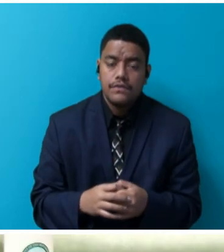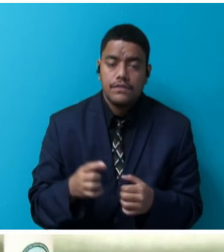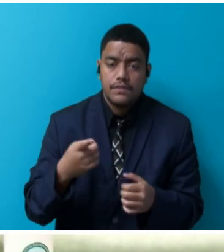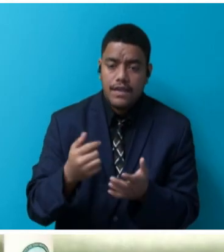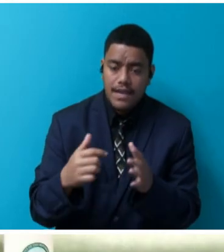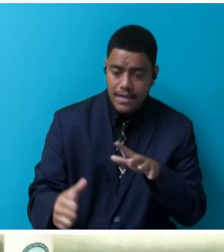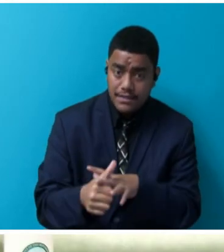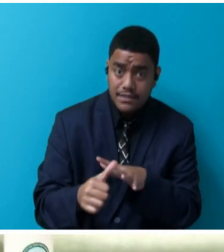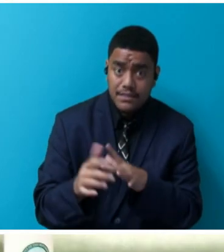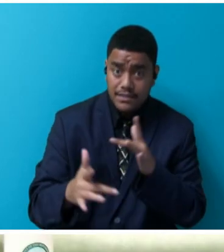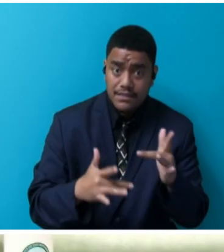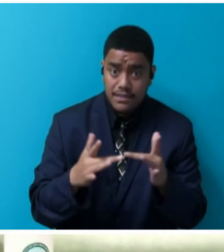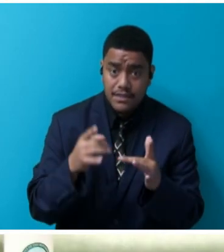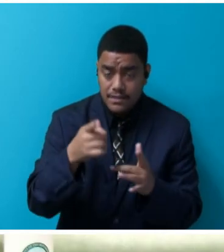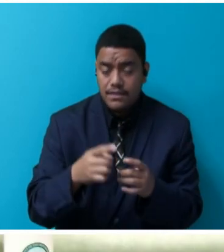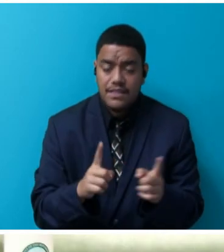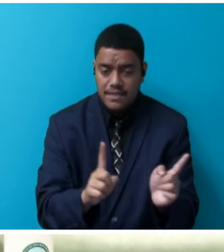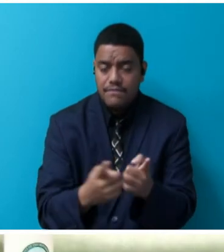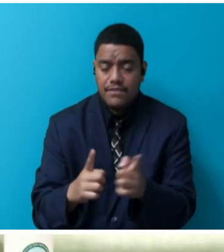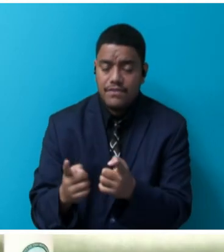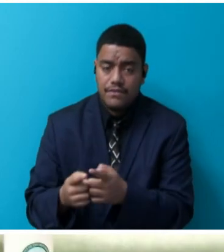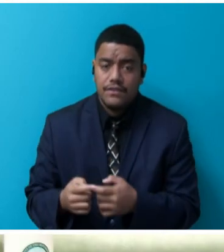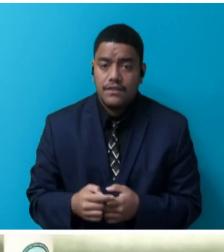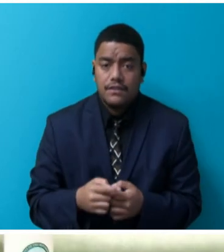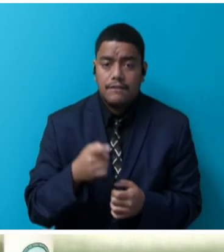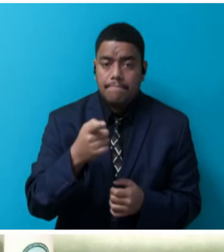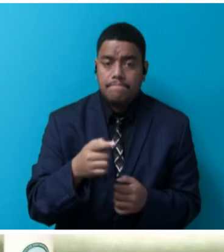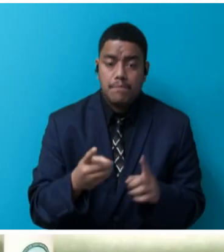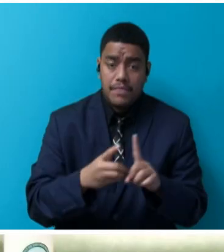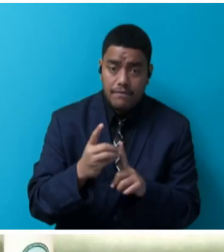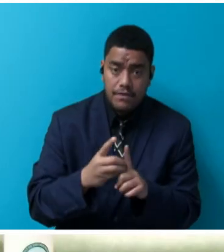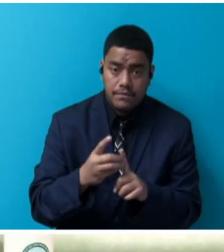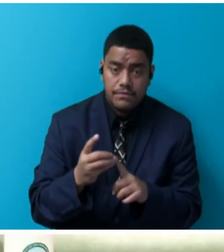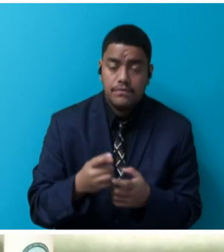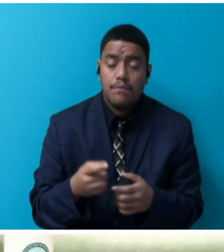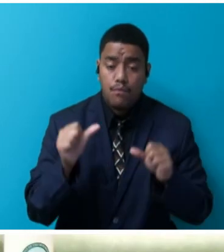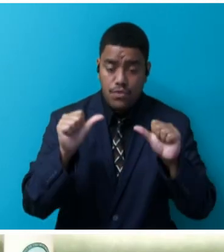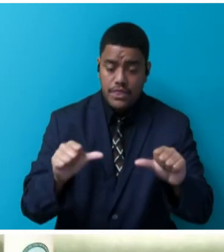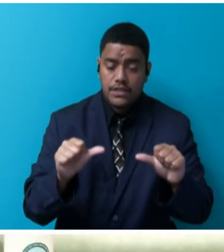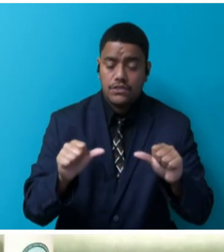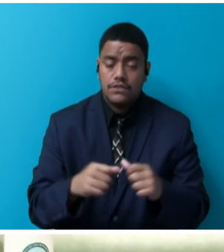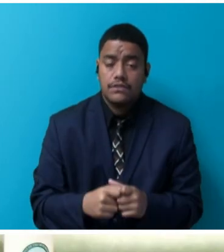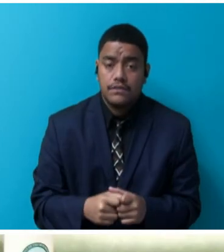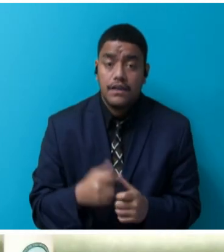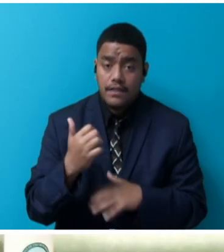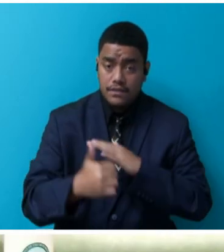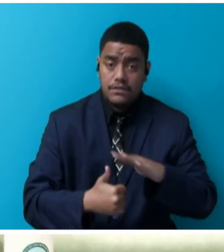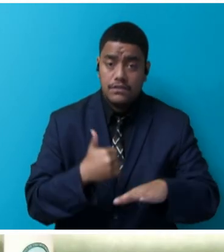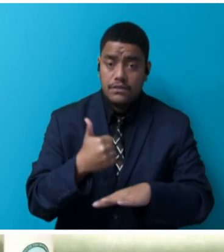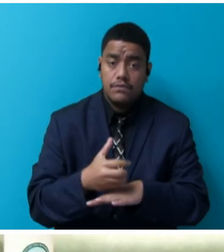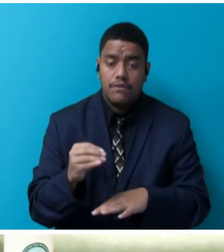access, tariff regulation, infrastructure development, consumer protection, and the establishment of